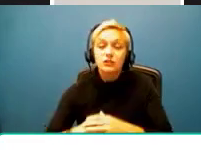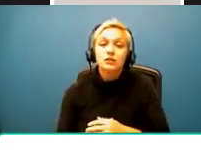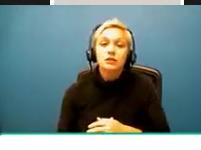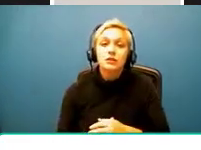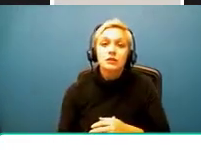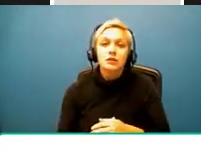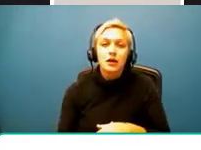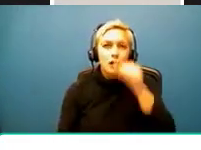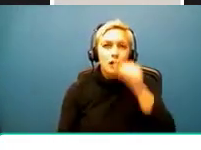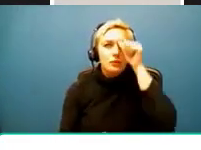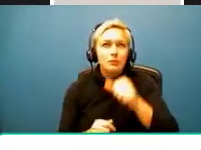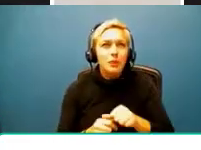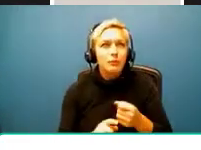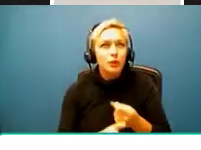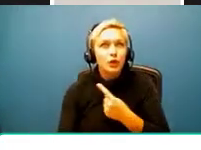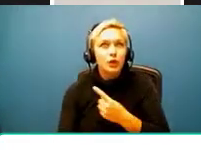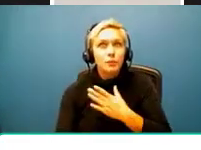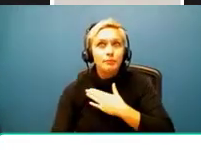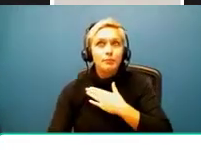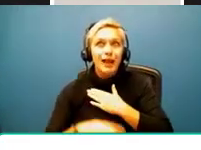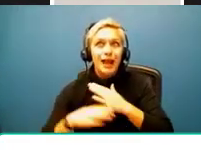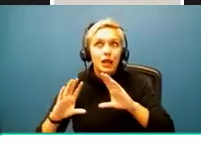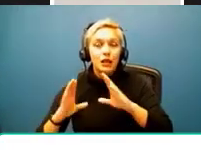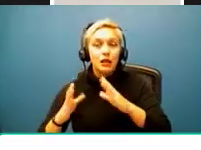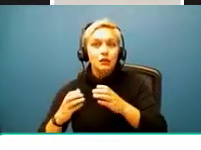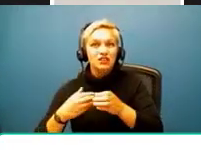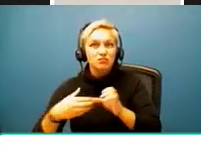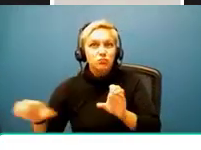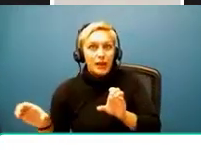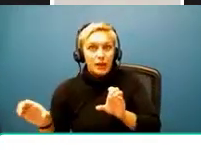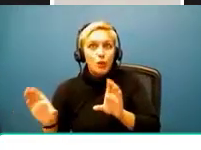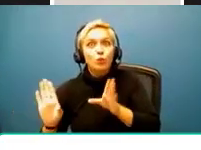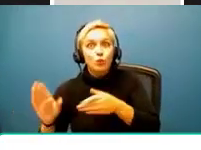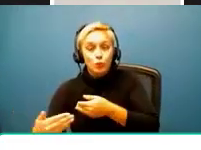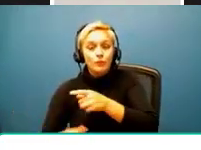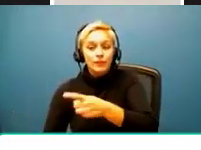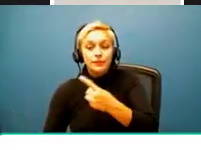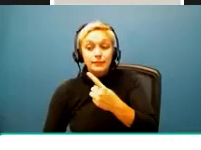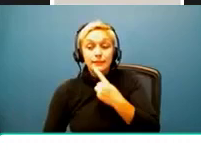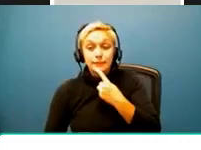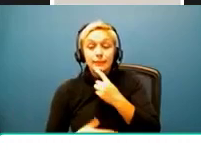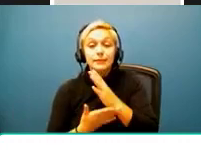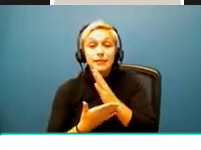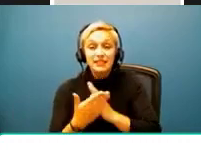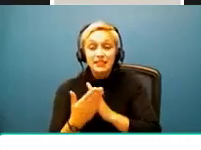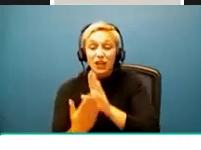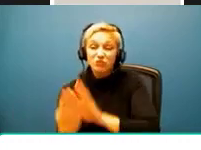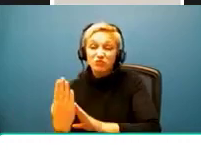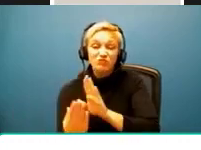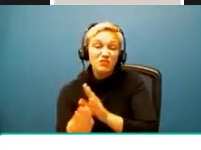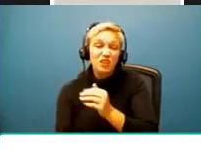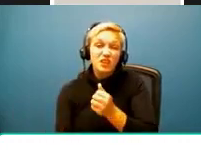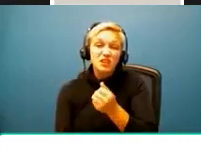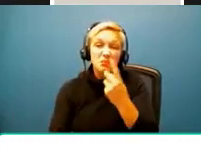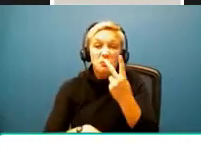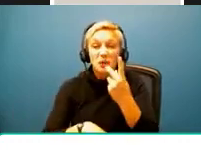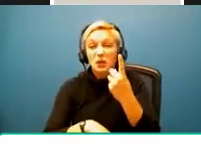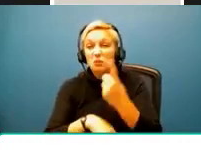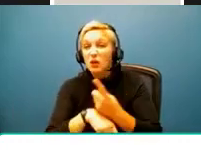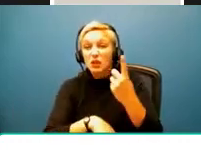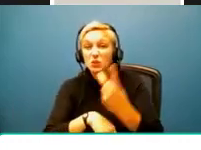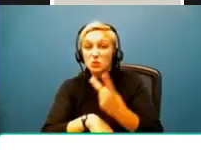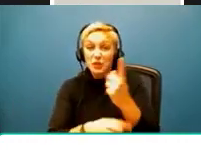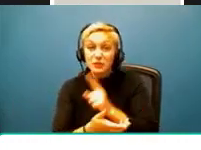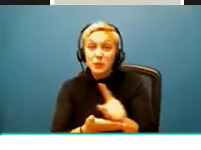my breakout room that in-person instruction is happening just a couple days a week for a shortened period